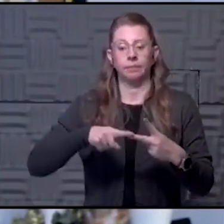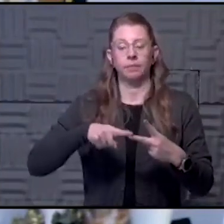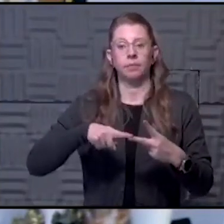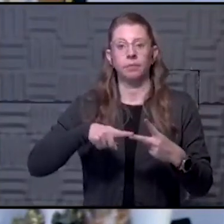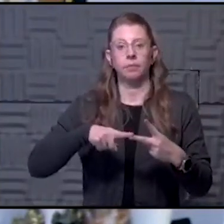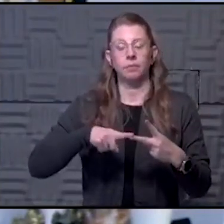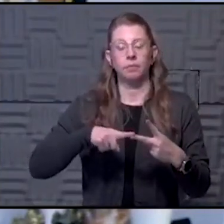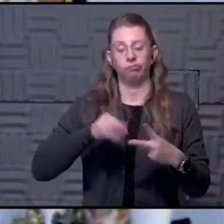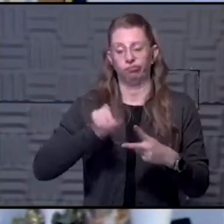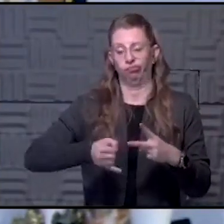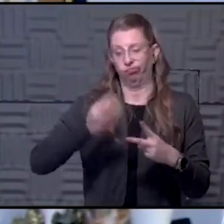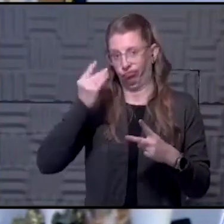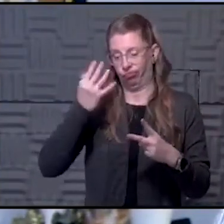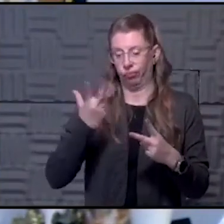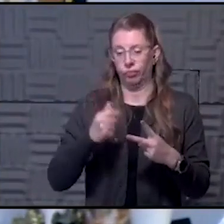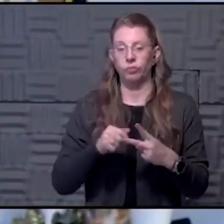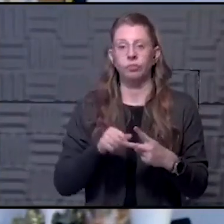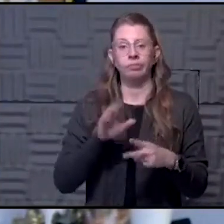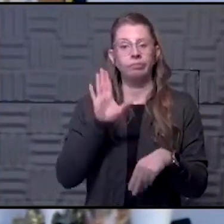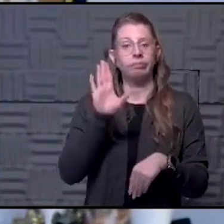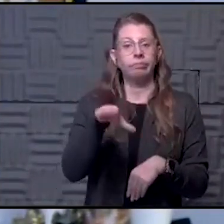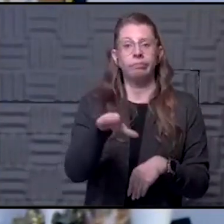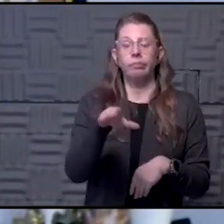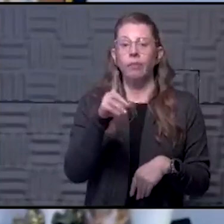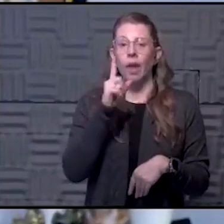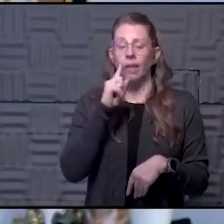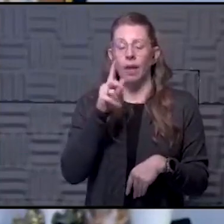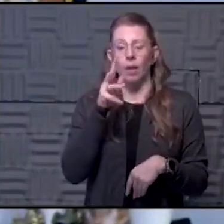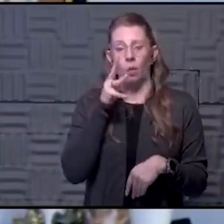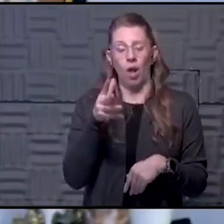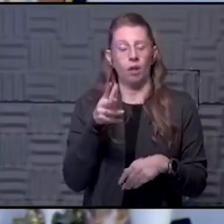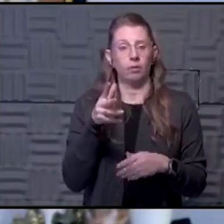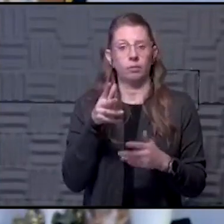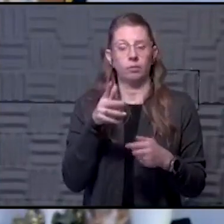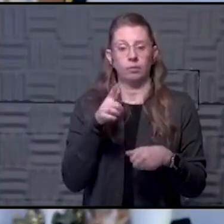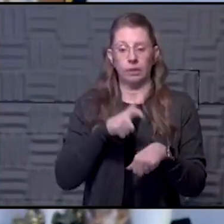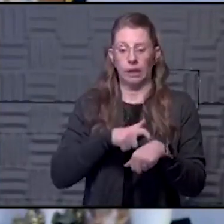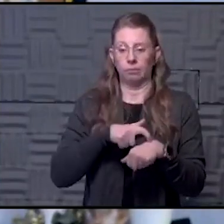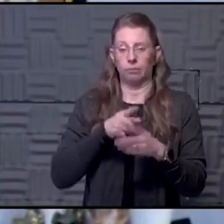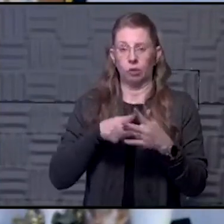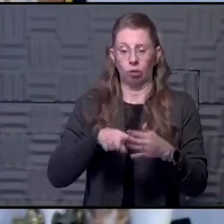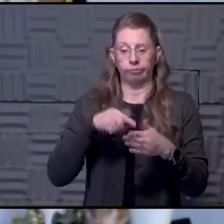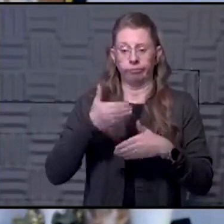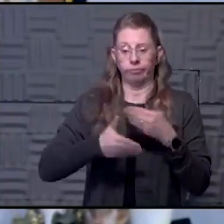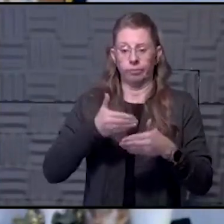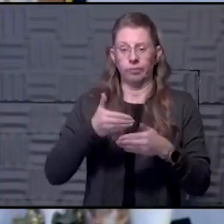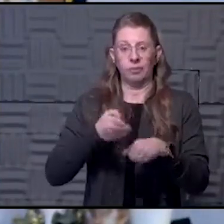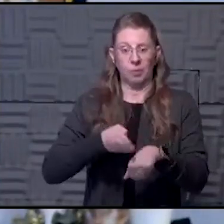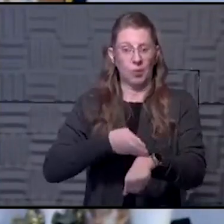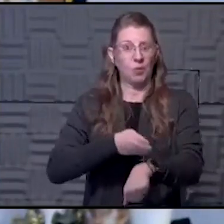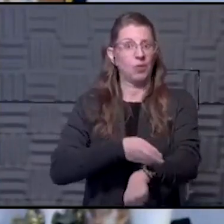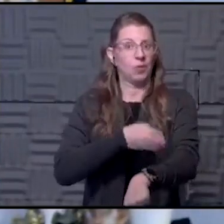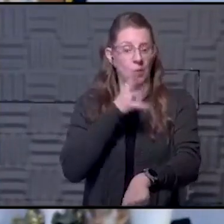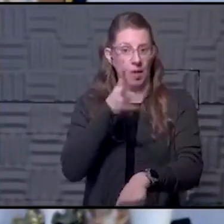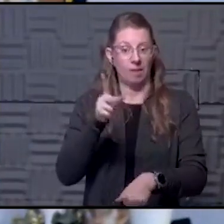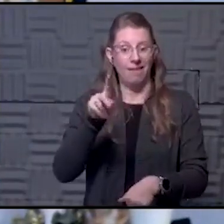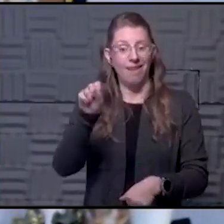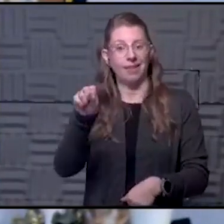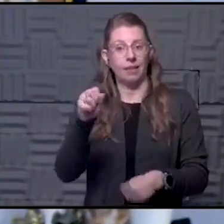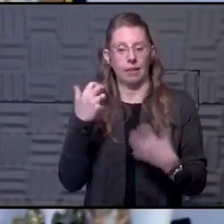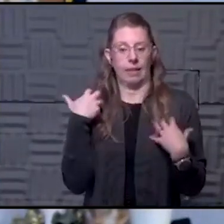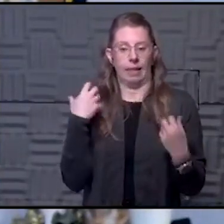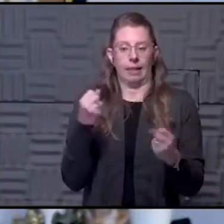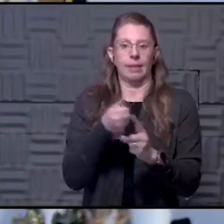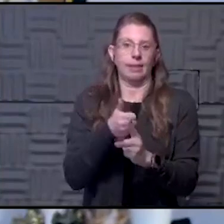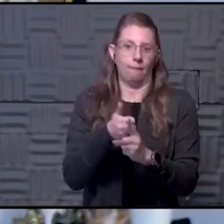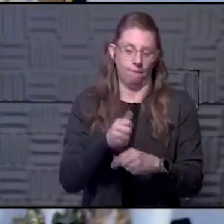all I'm saying is, people, I think we're going to come into a period of time where we're thinking they're going to look better. Kansas is healing